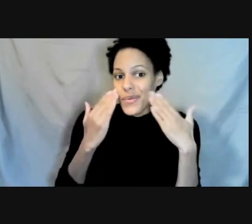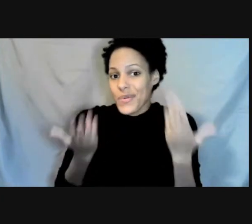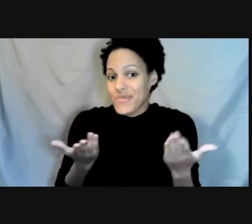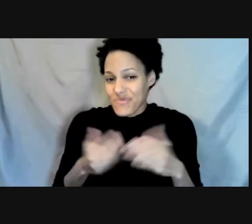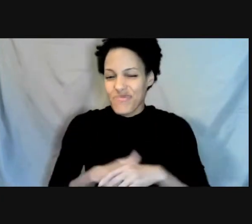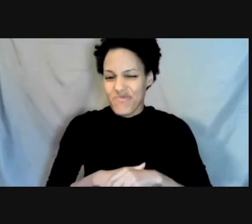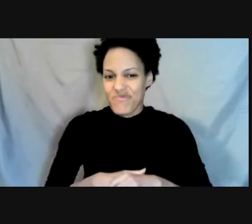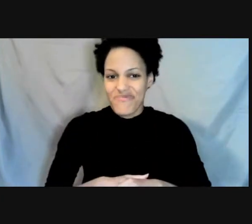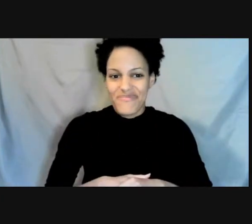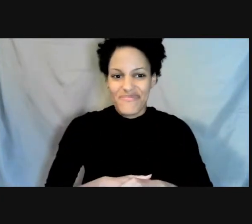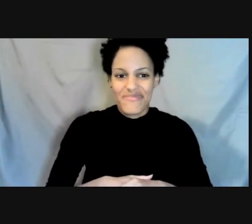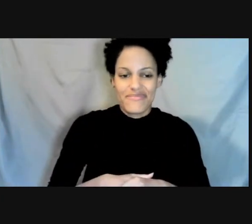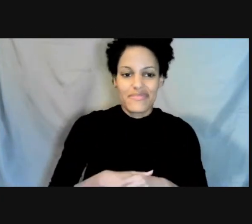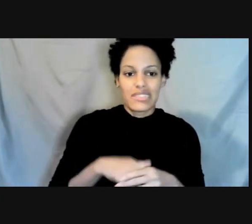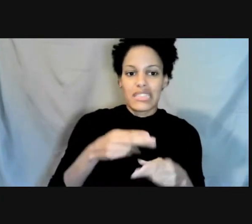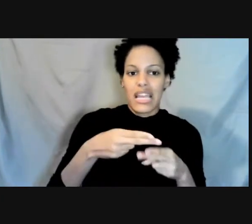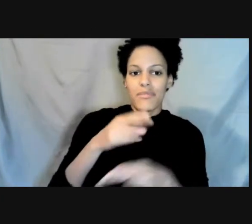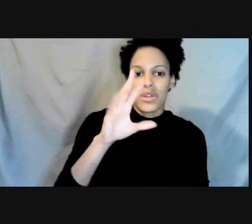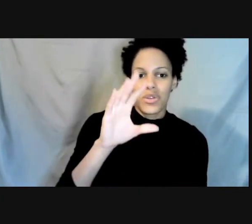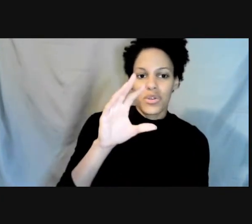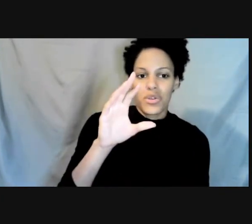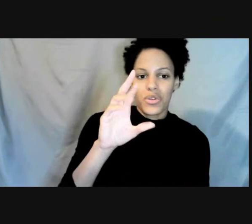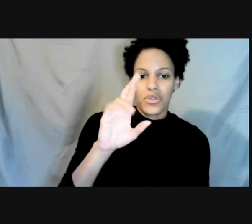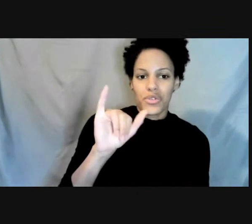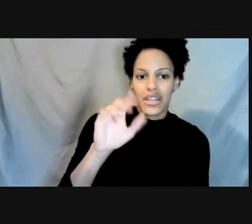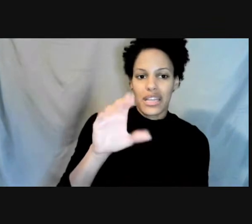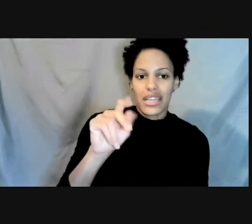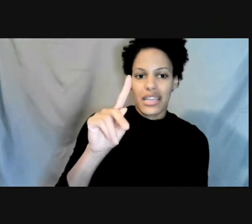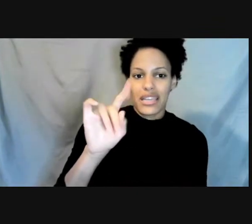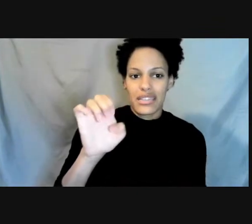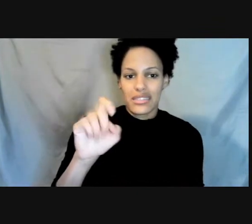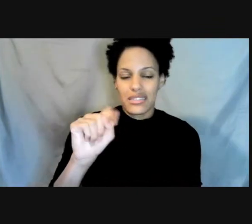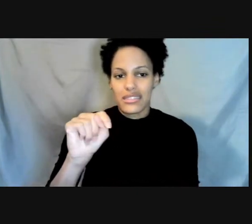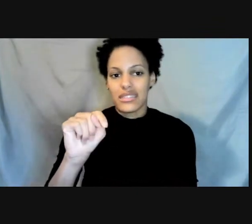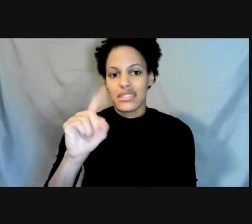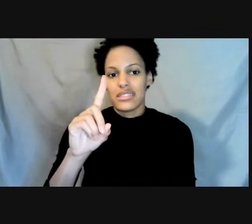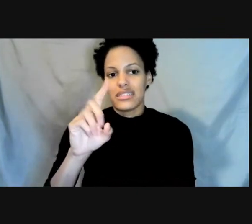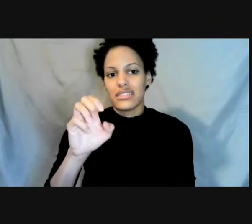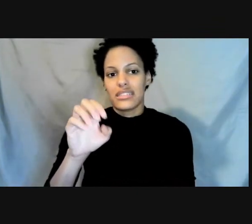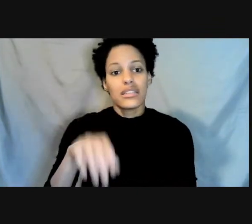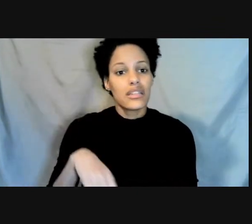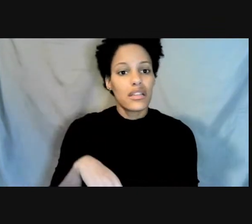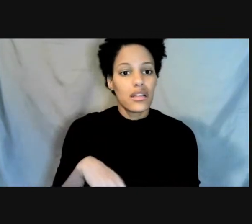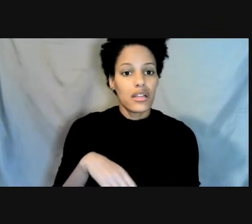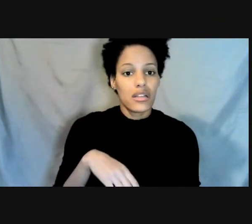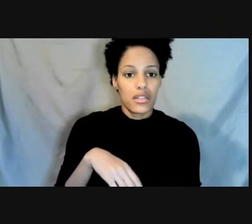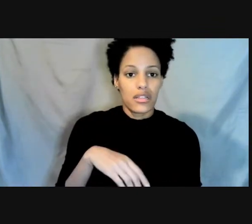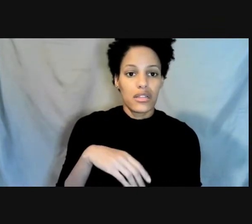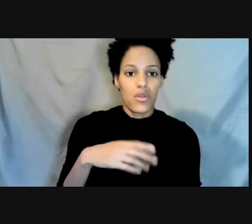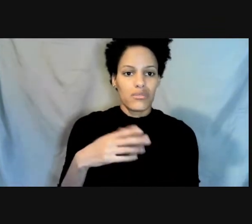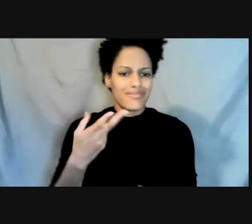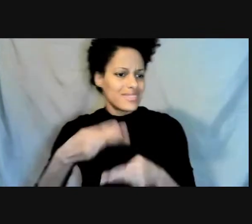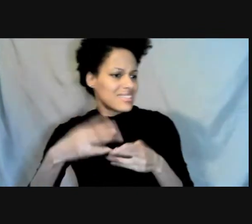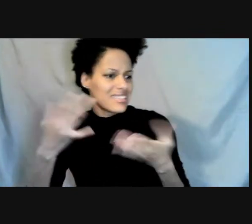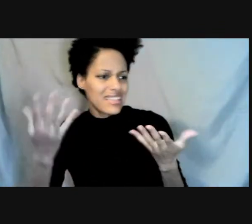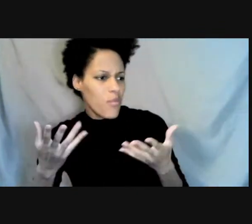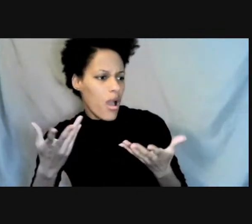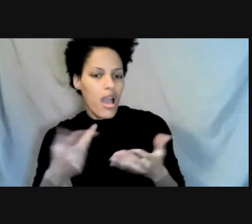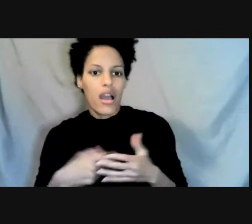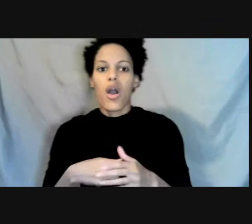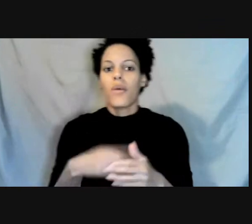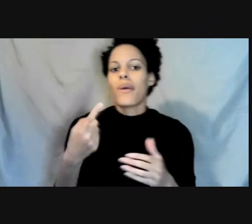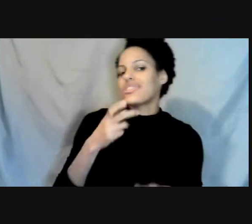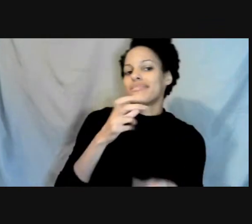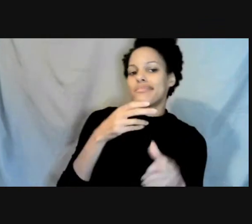Is that's what is that called? Your handle? What is that called? Oh no, Cricket, because you know I couldn't get Cricket because somebody got it already.